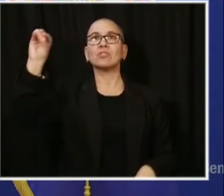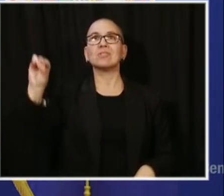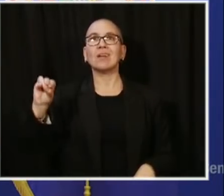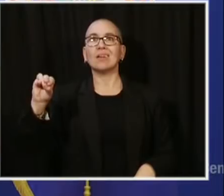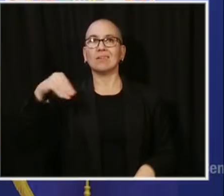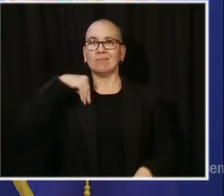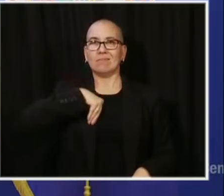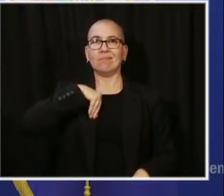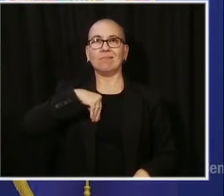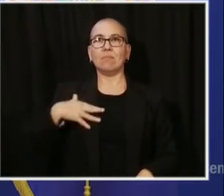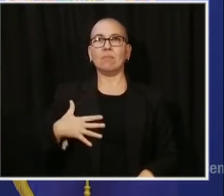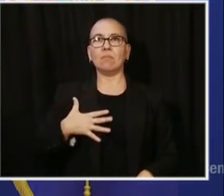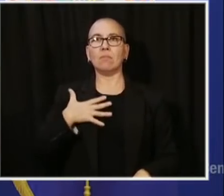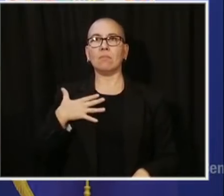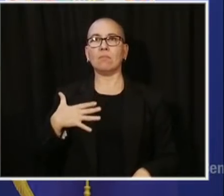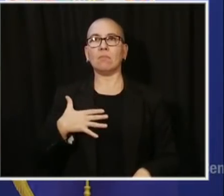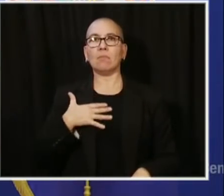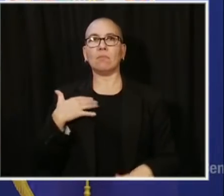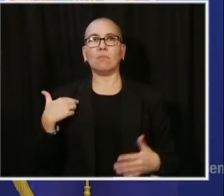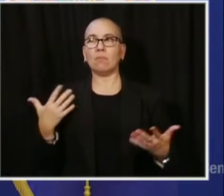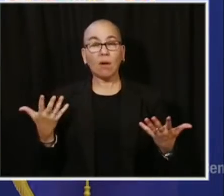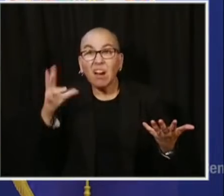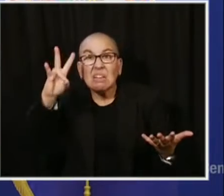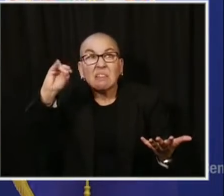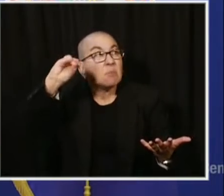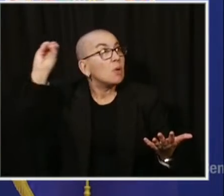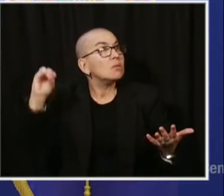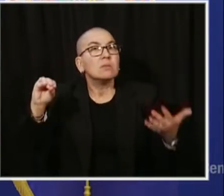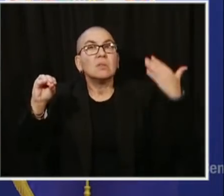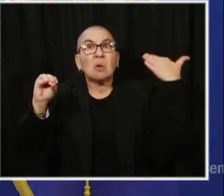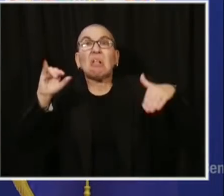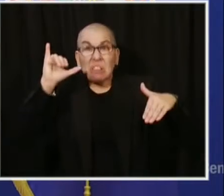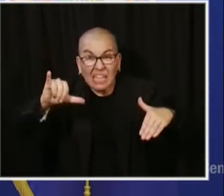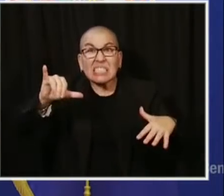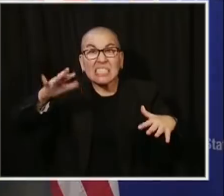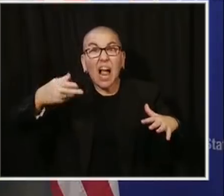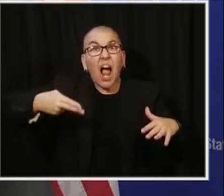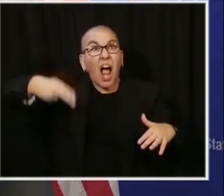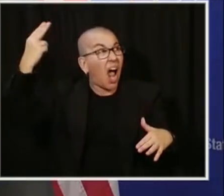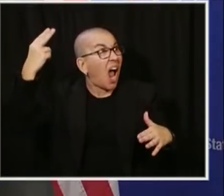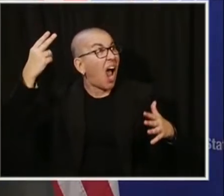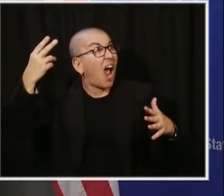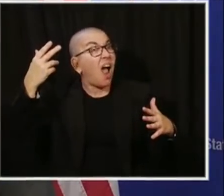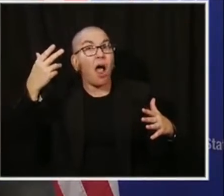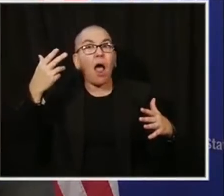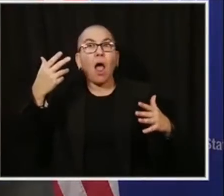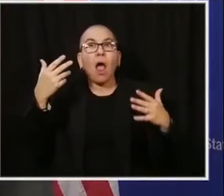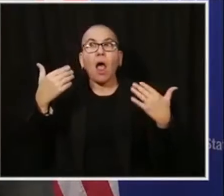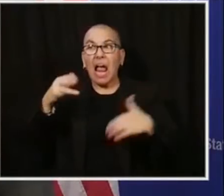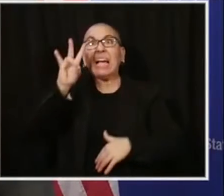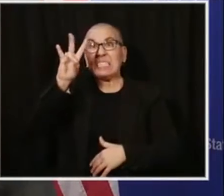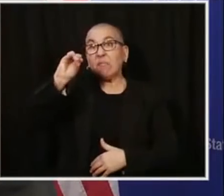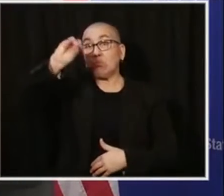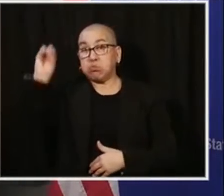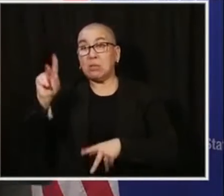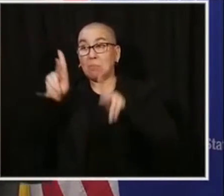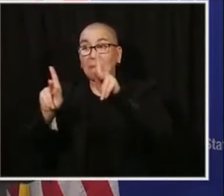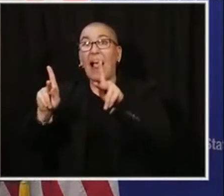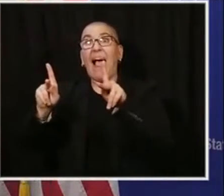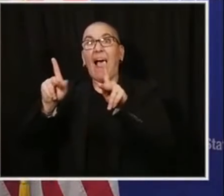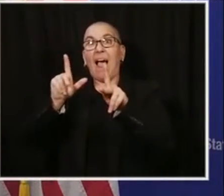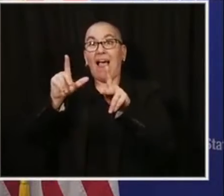that was several weeks ago, and she felt that was the case. So, the social settings,